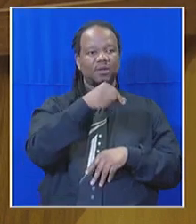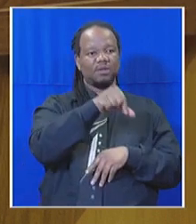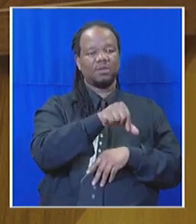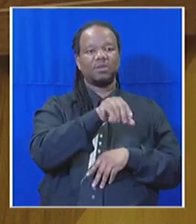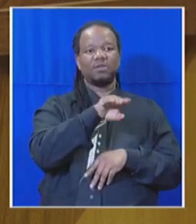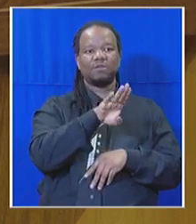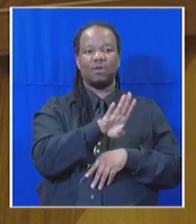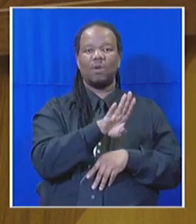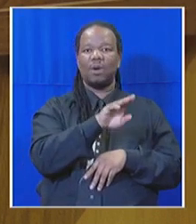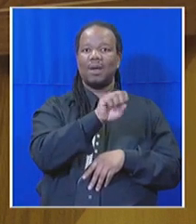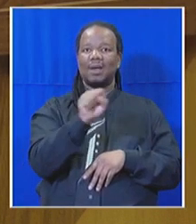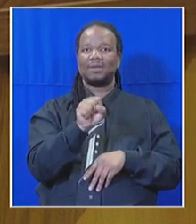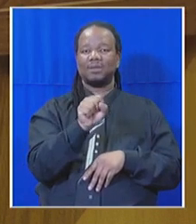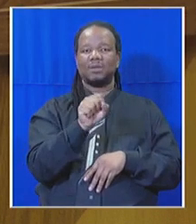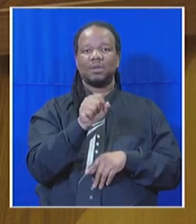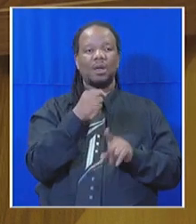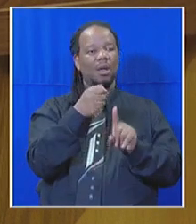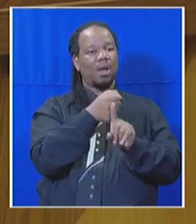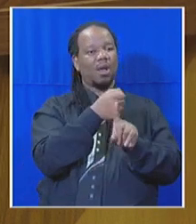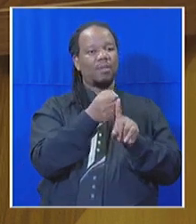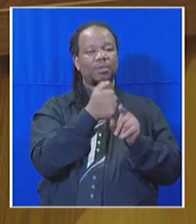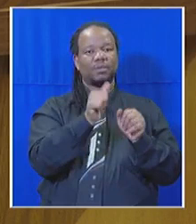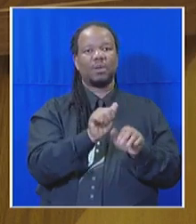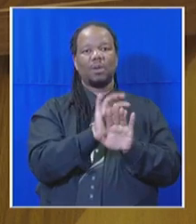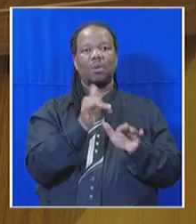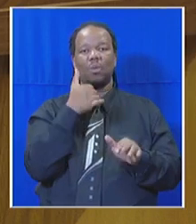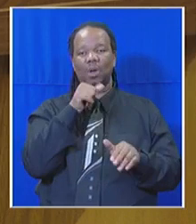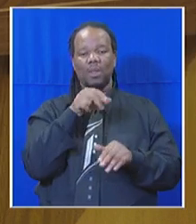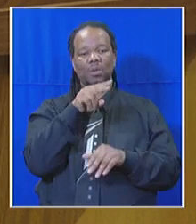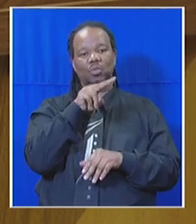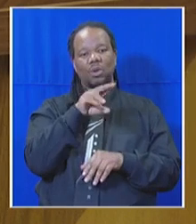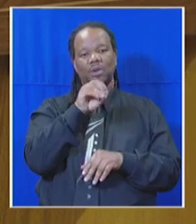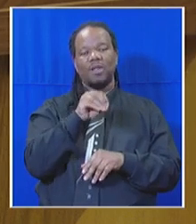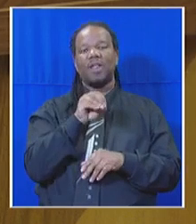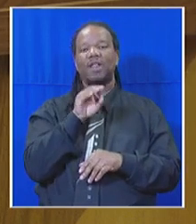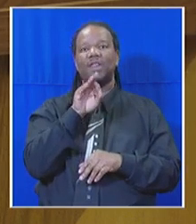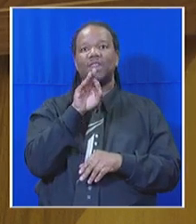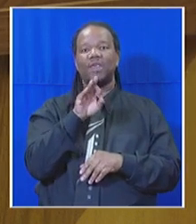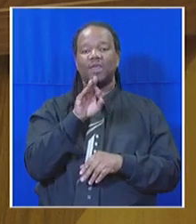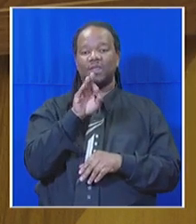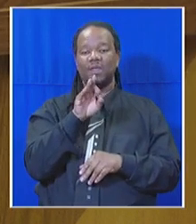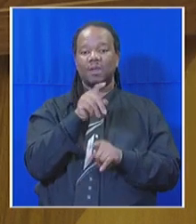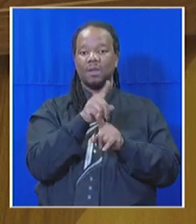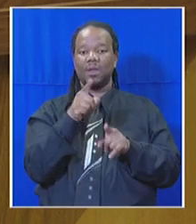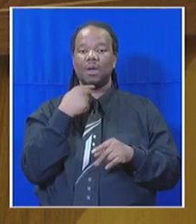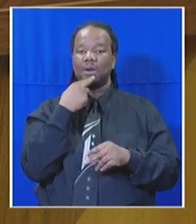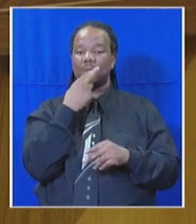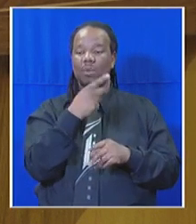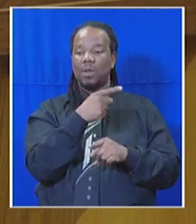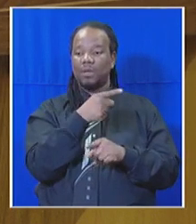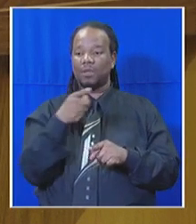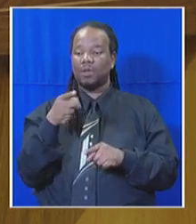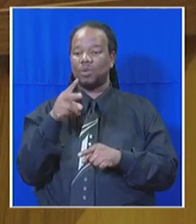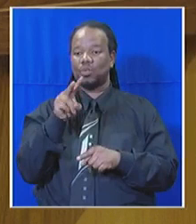abuses South African prisoners was first reported in 2013 And up to this day, this department has done nothing